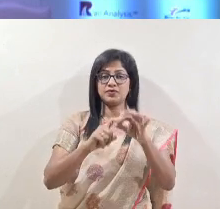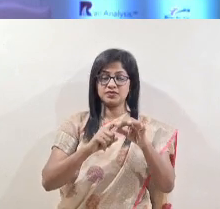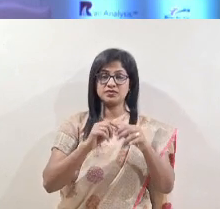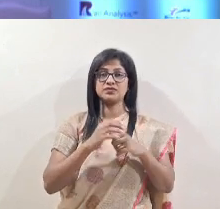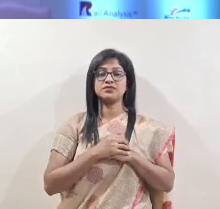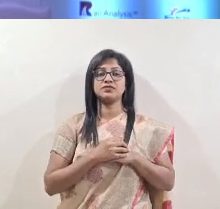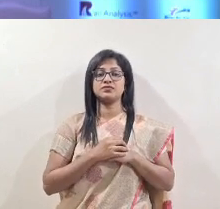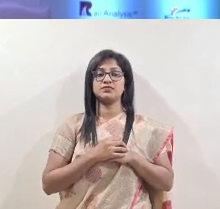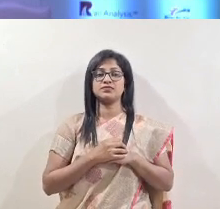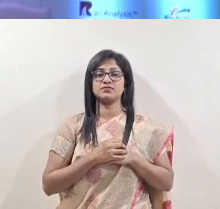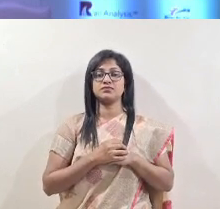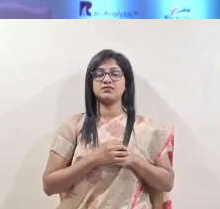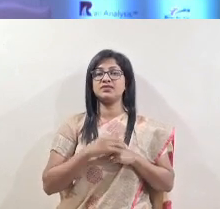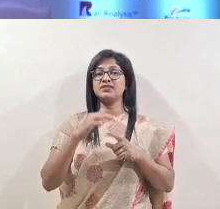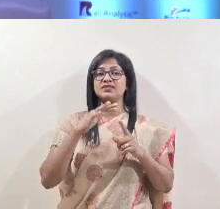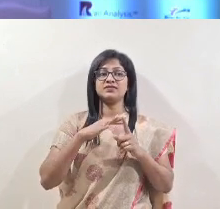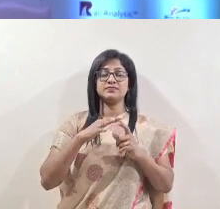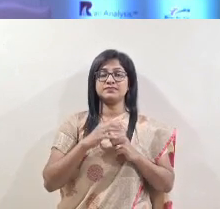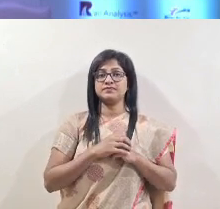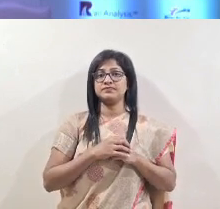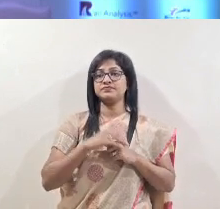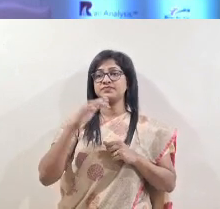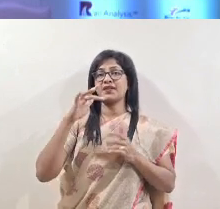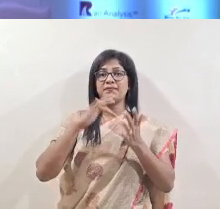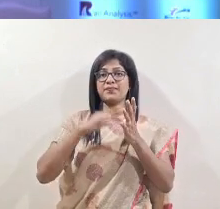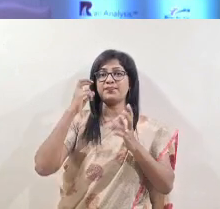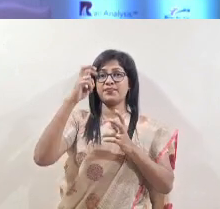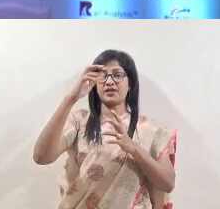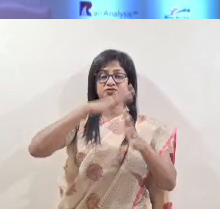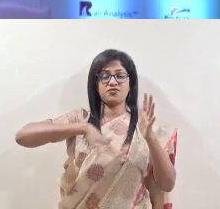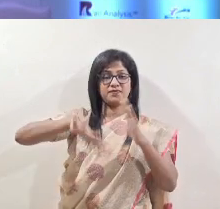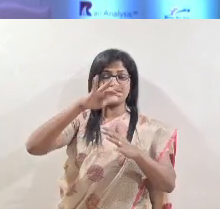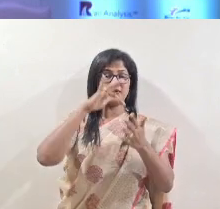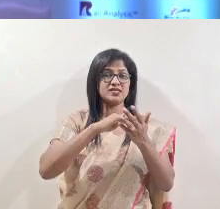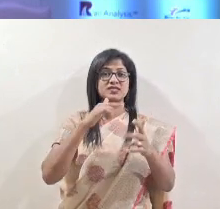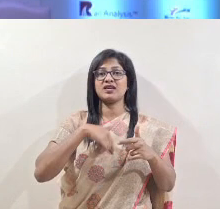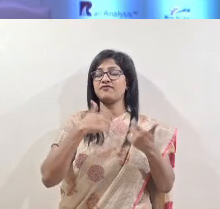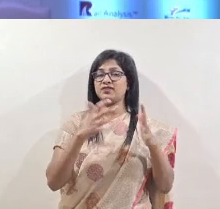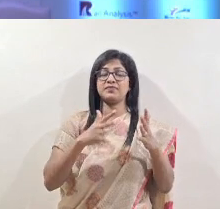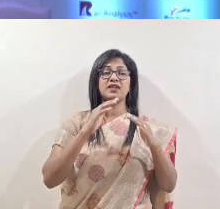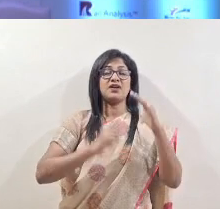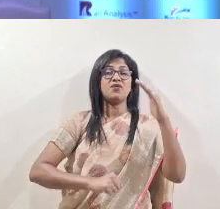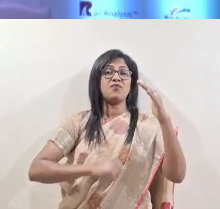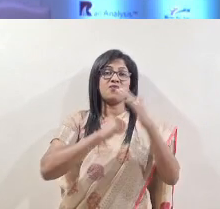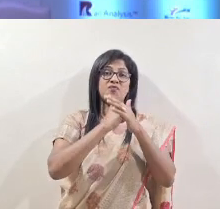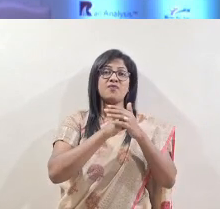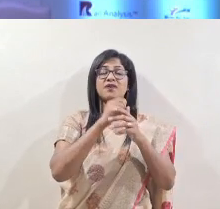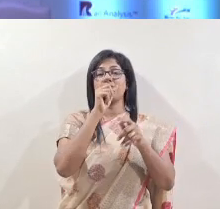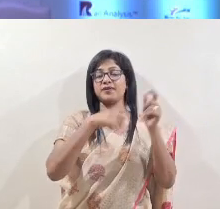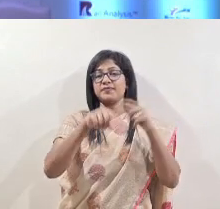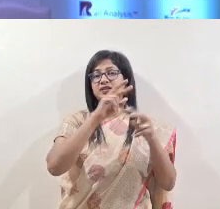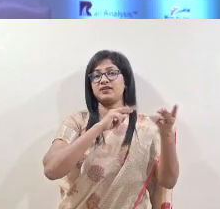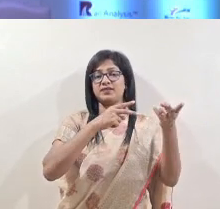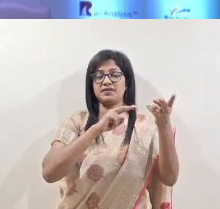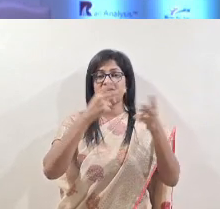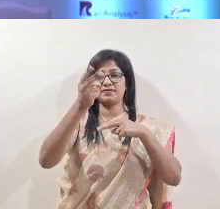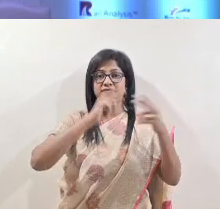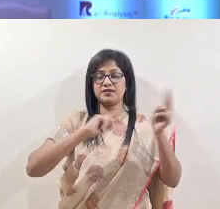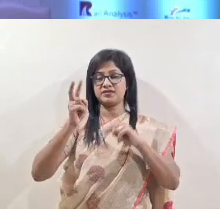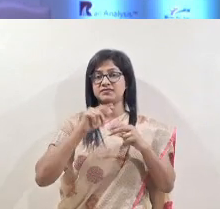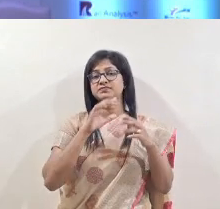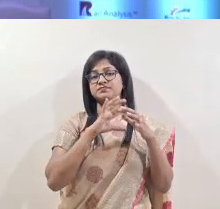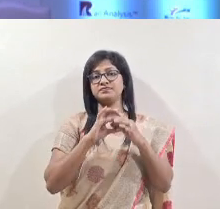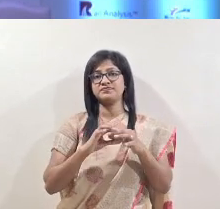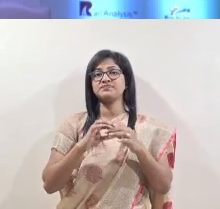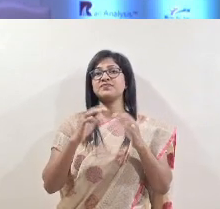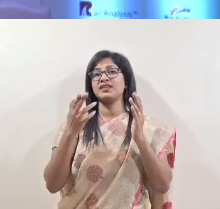about what are the areas that do you find most uncomfortable. So highest respondent goes with